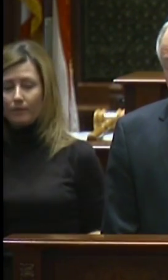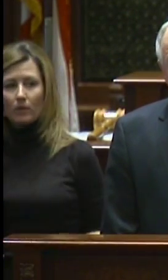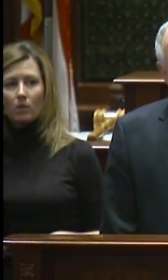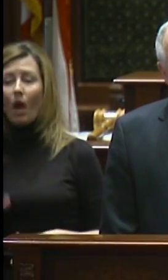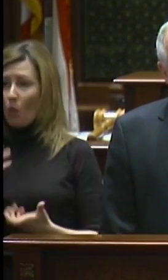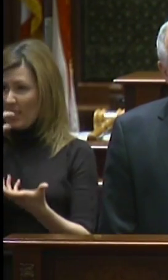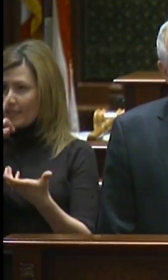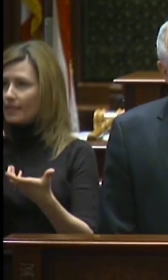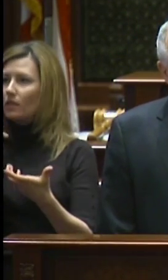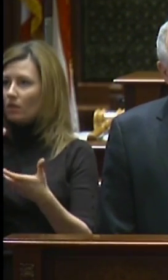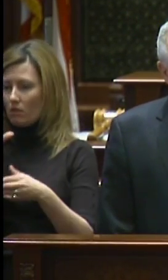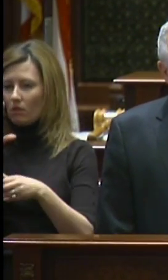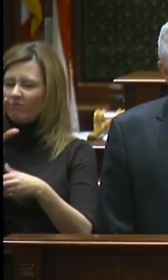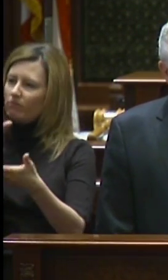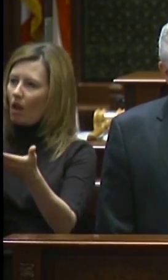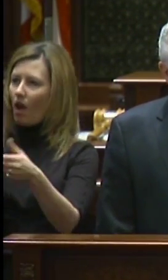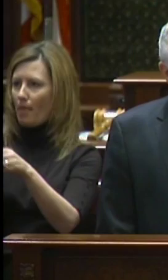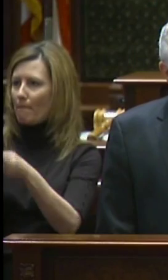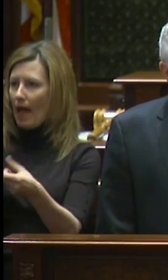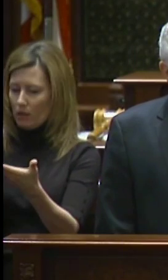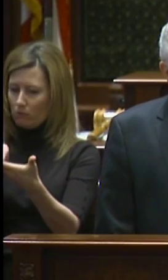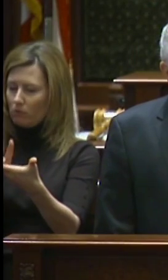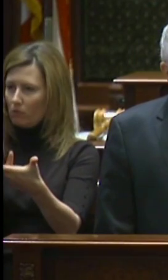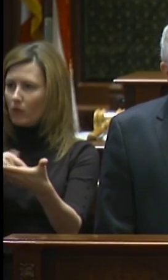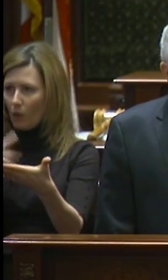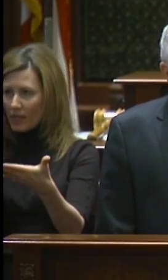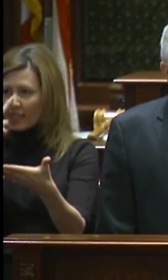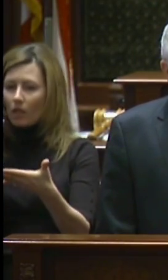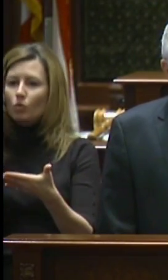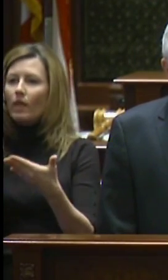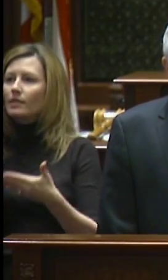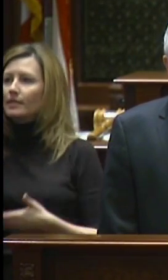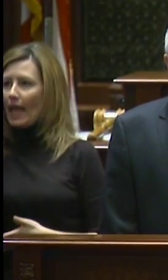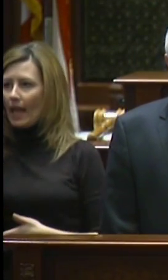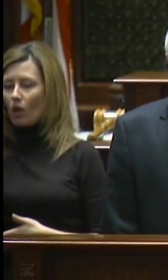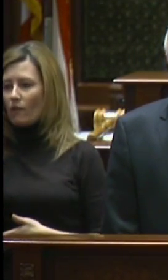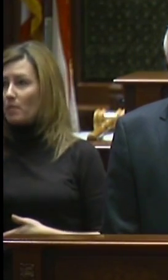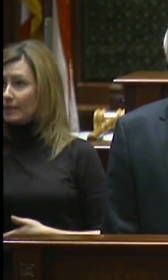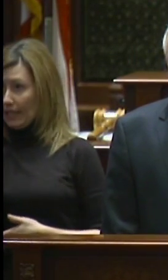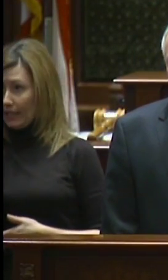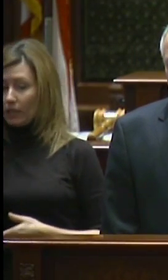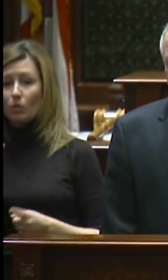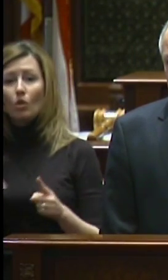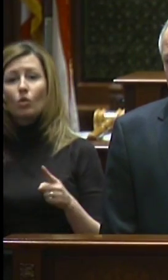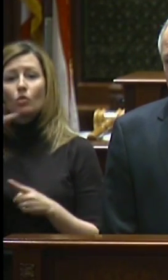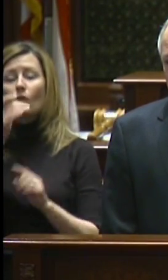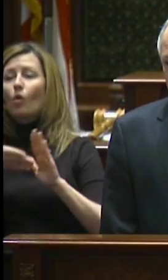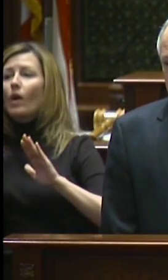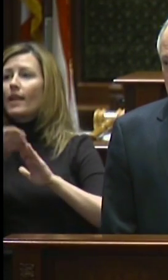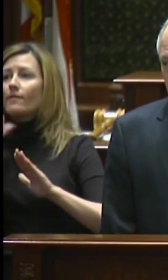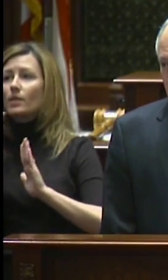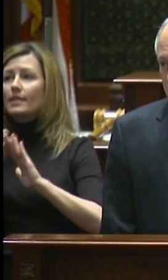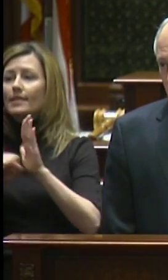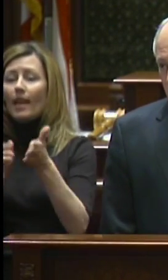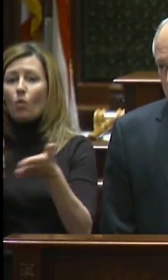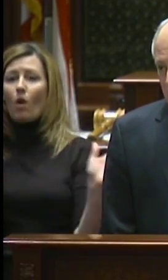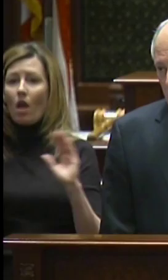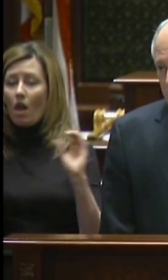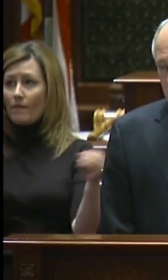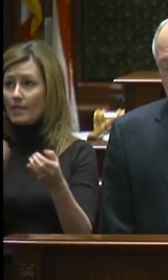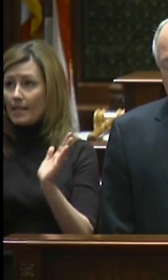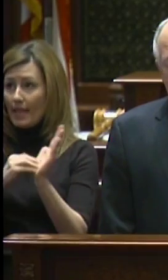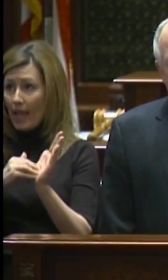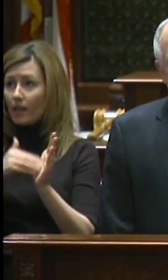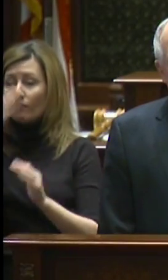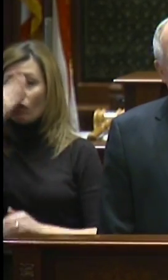on the ballot in 2010, on November 2nd, when those of us who are running for statewide office go before the